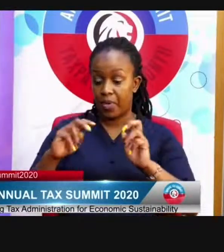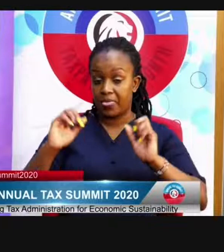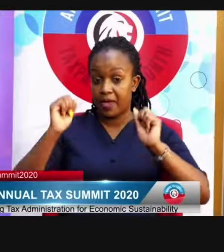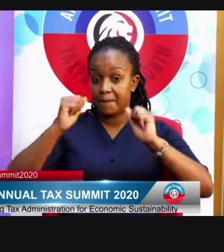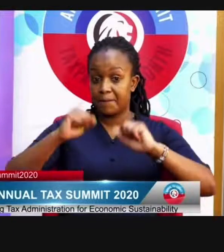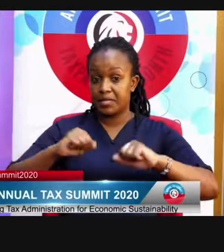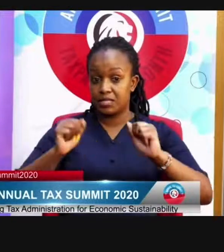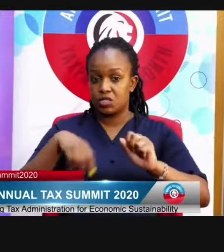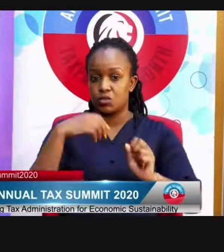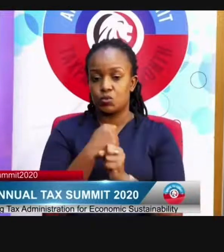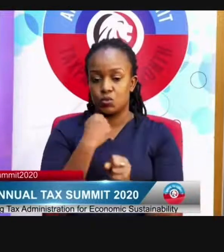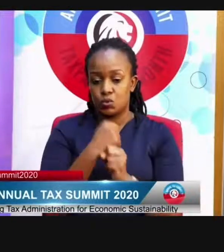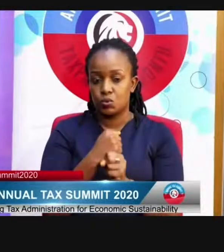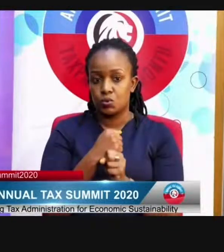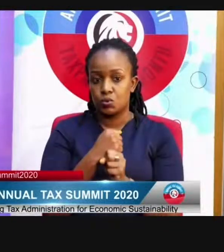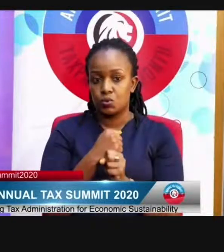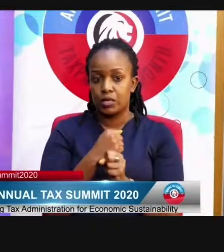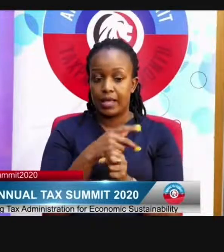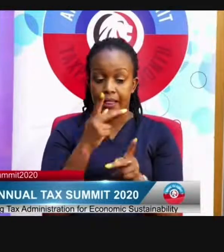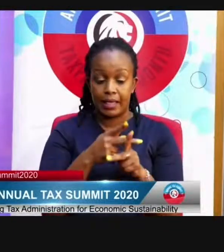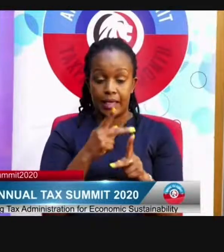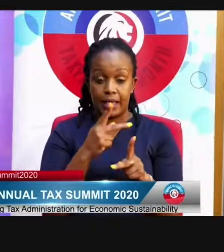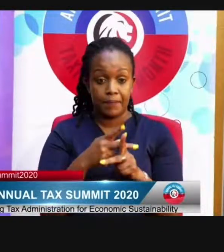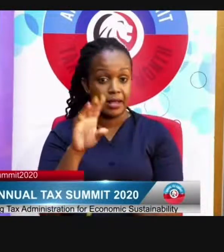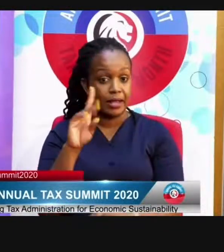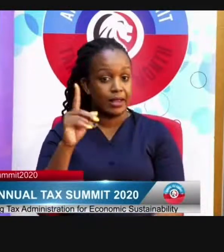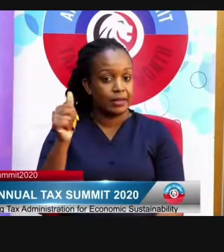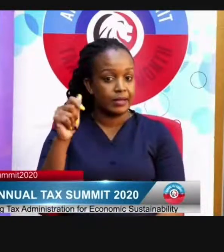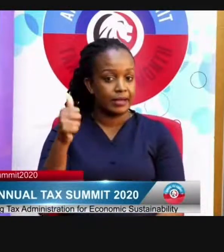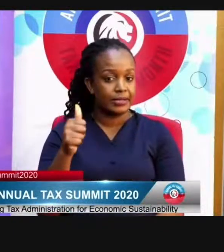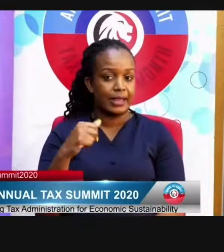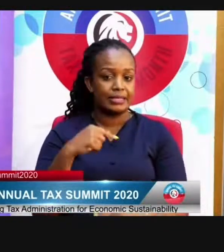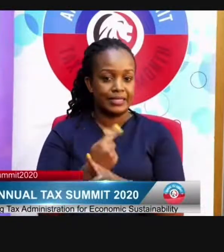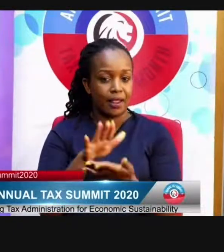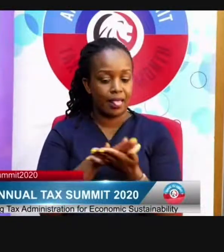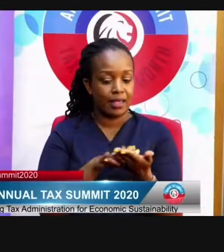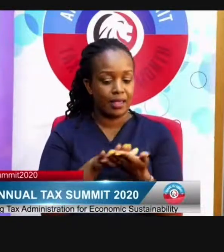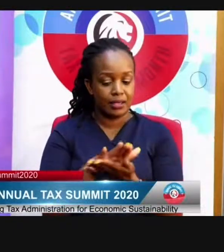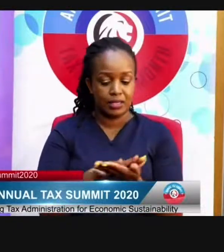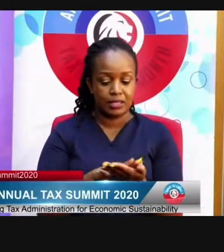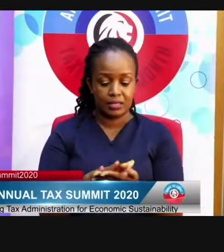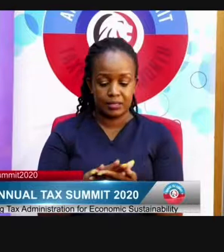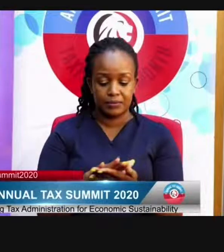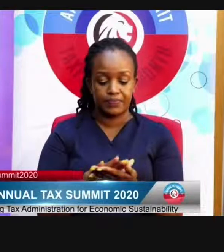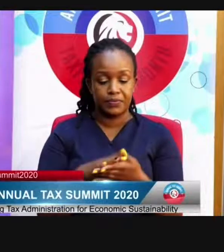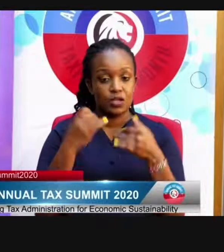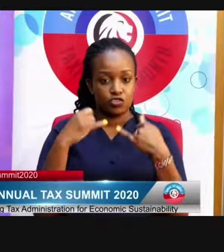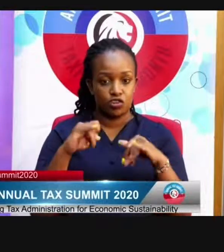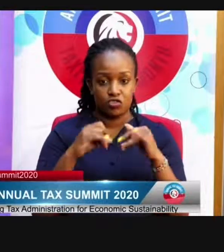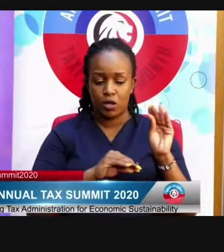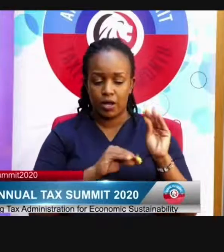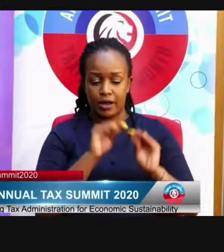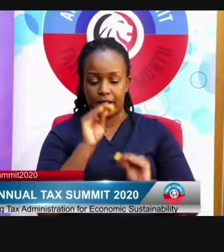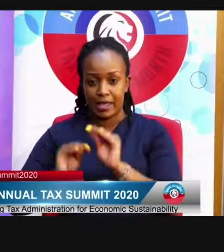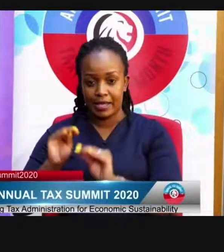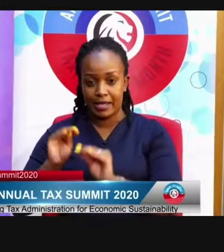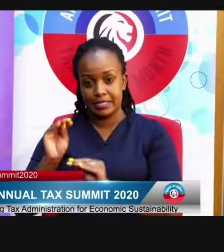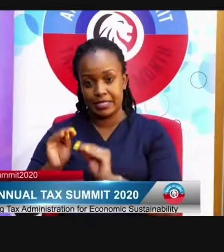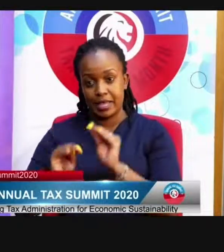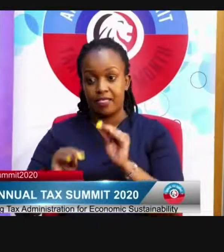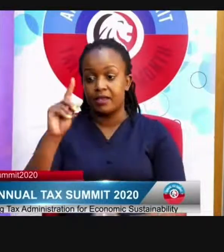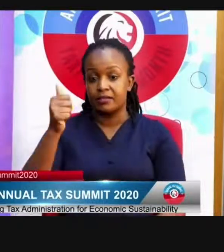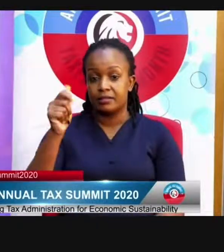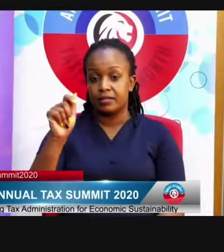big data across the different areas, to triangulate data that we have around what people